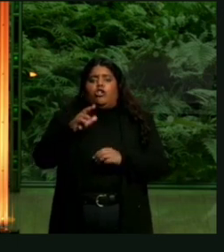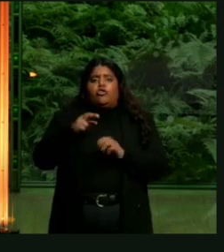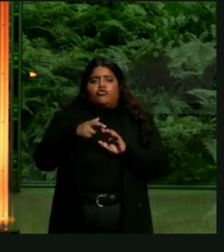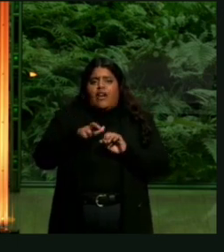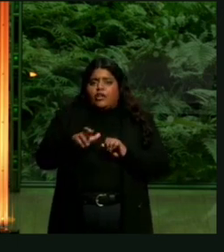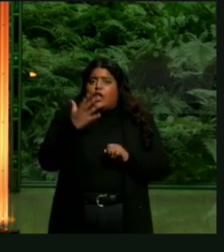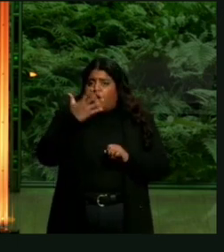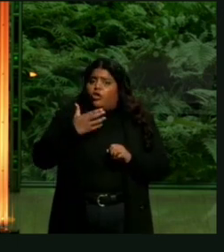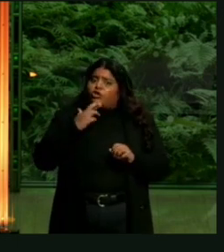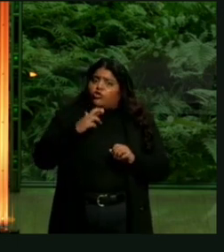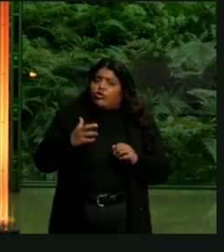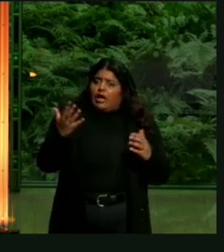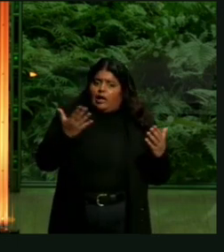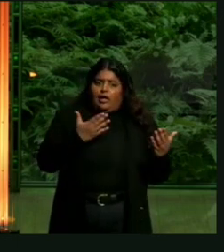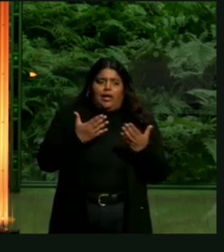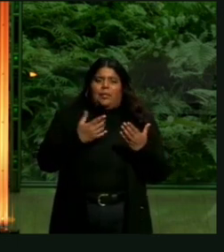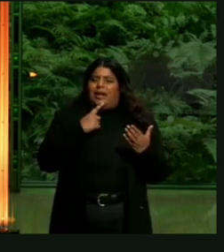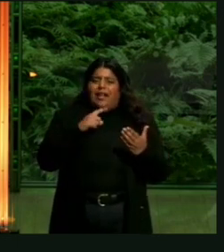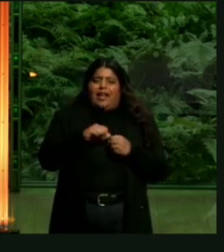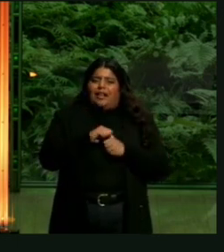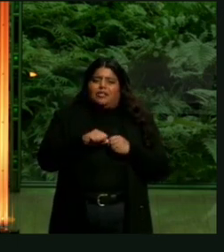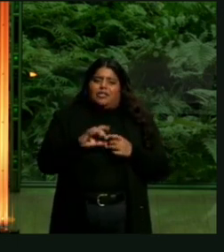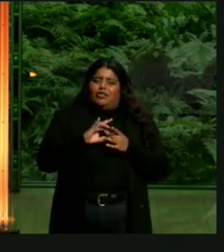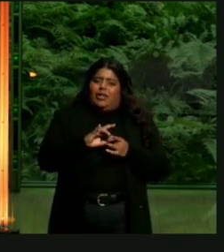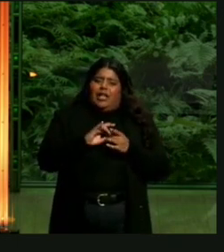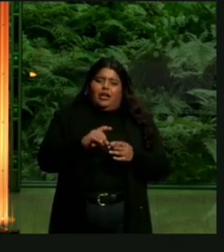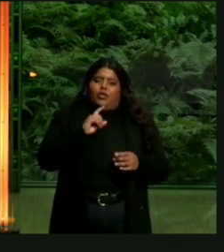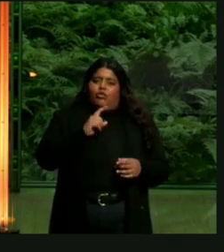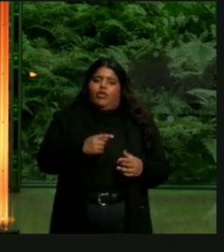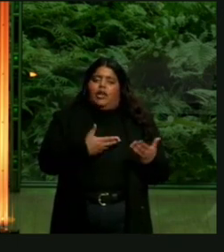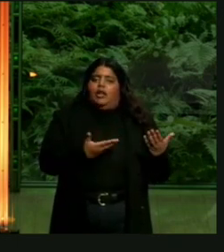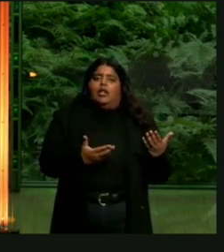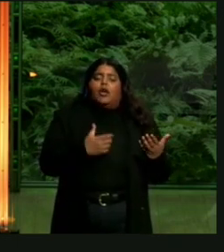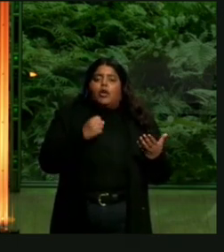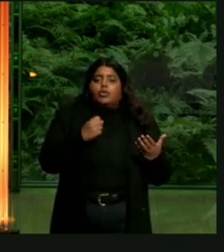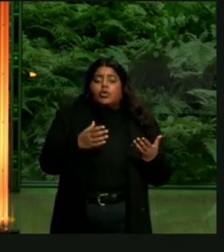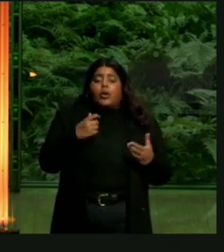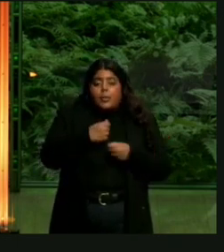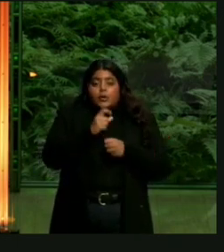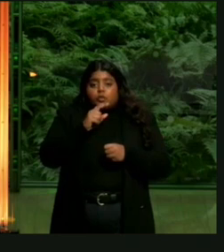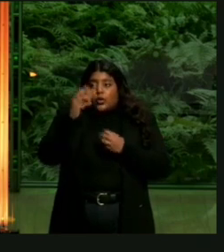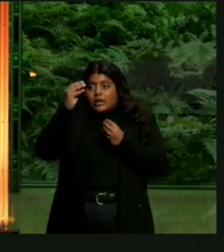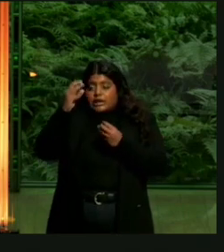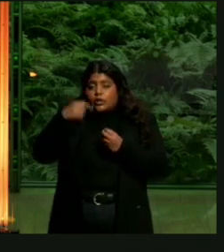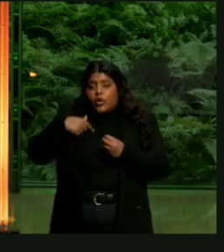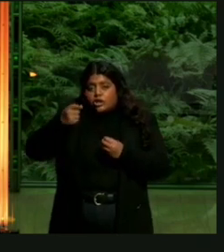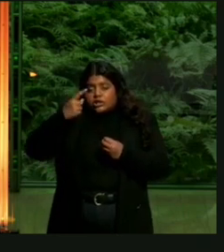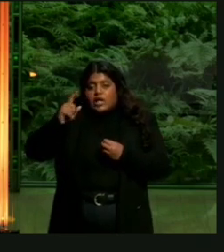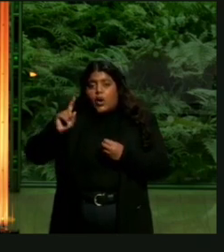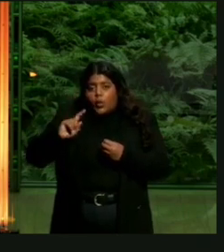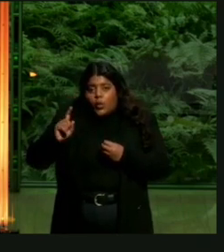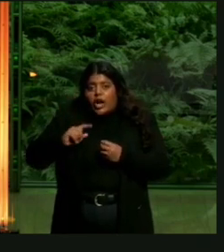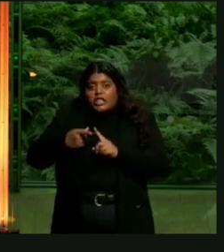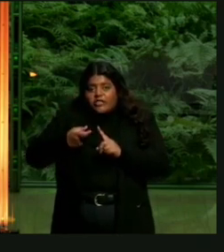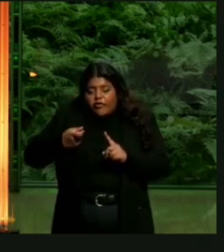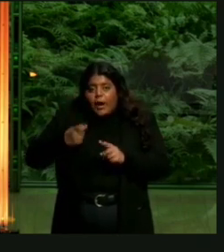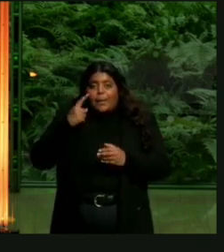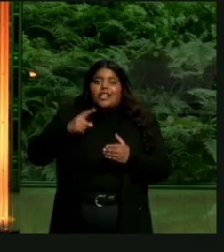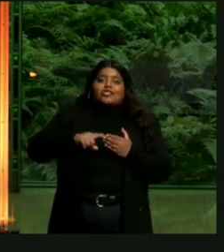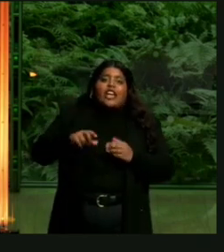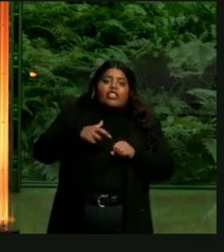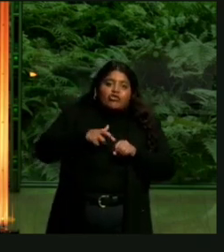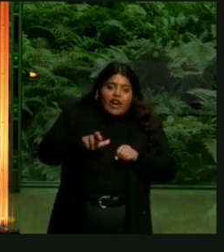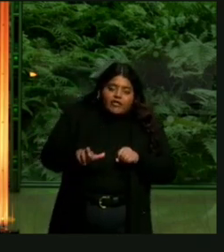but they're not necessarily real. So making sure that you know where the data is coming from, check all the references. So these are kind of the